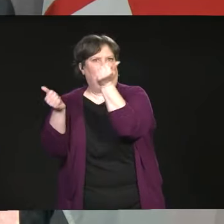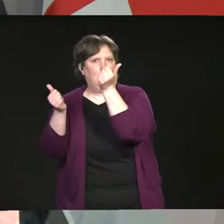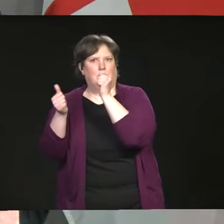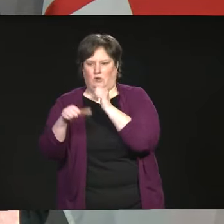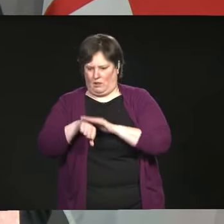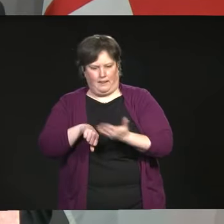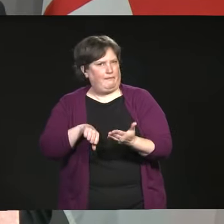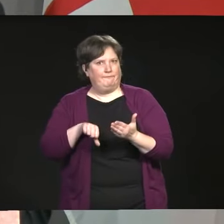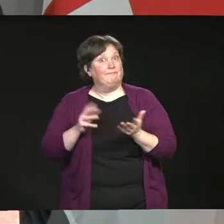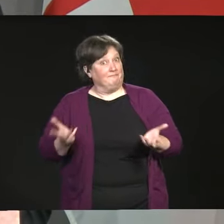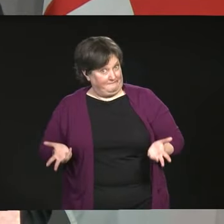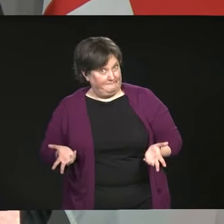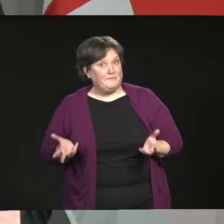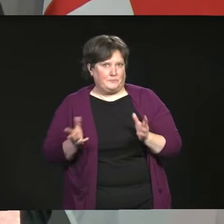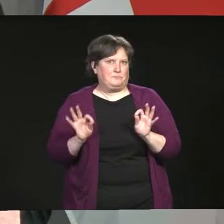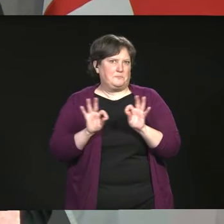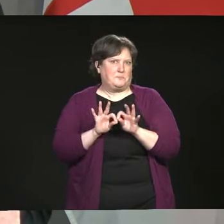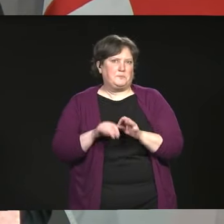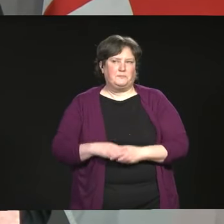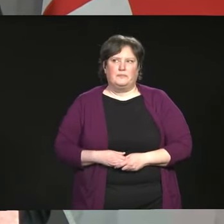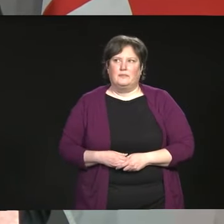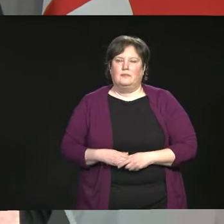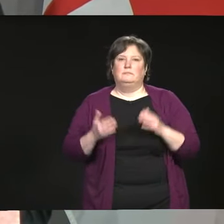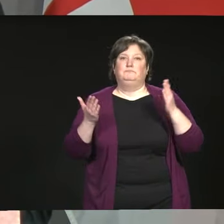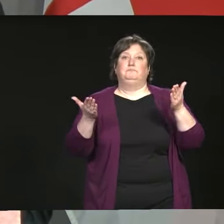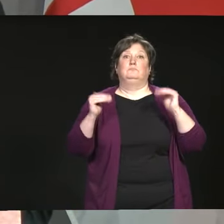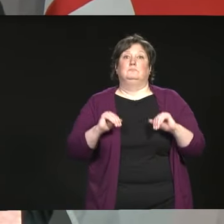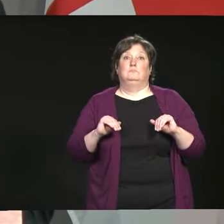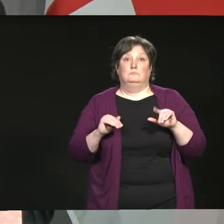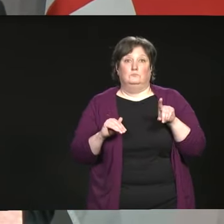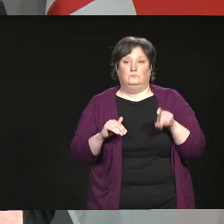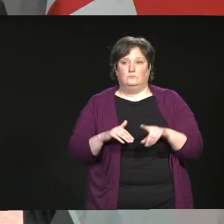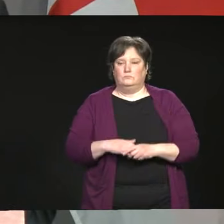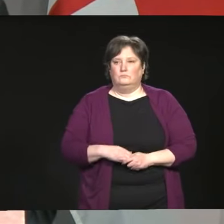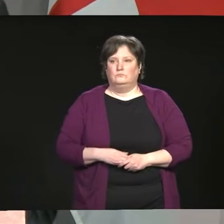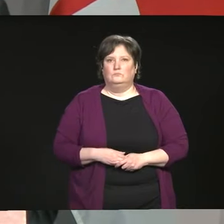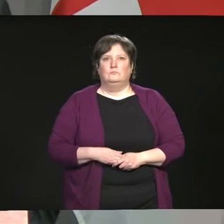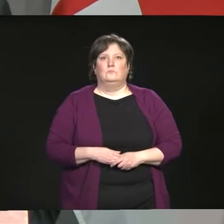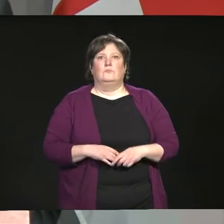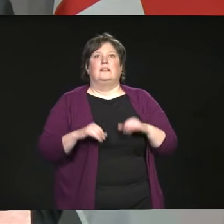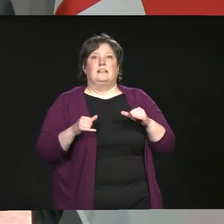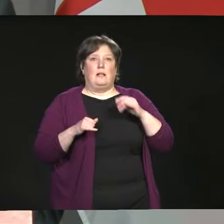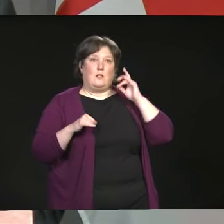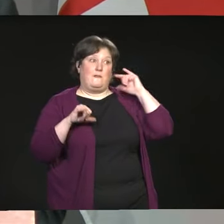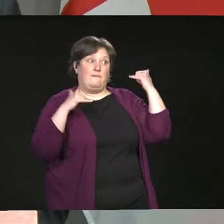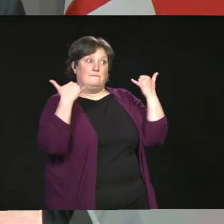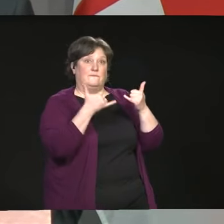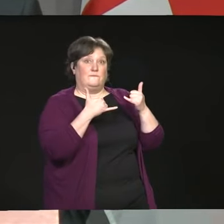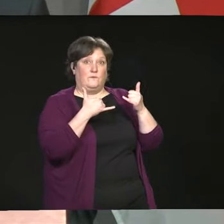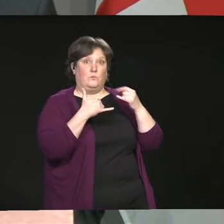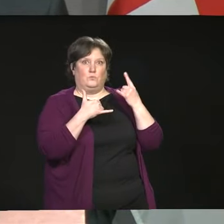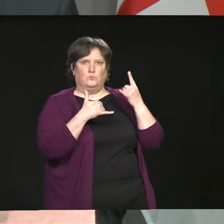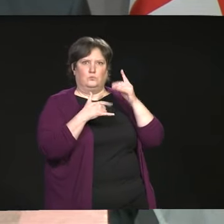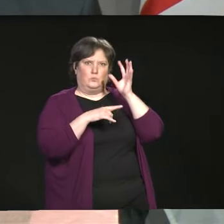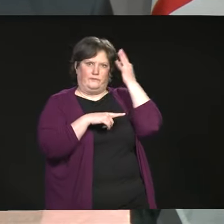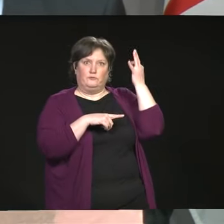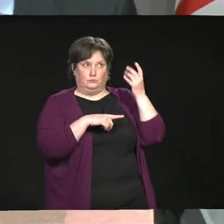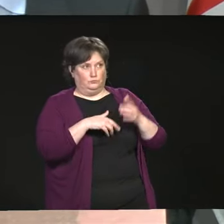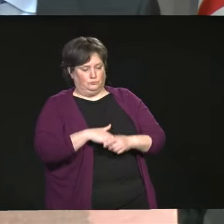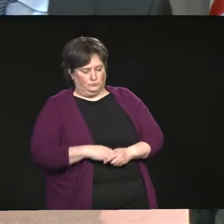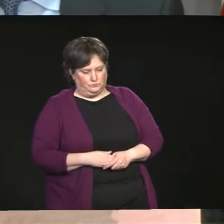Merci. Opérateur, on va prendre 3 questions. We're going to take 3 questions, one in French to start. Thank you, merci. The